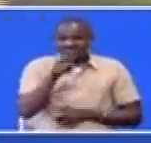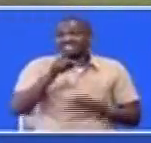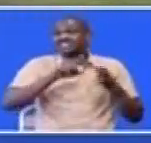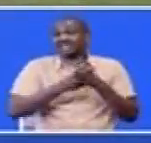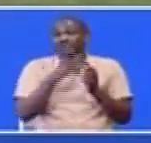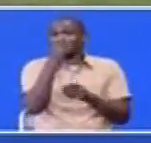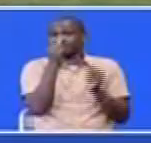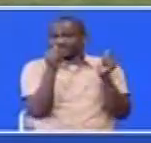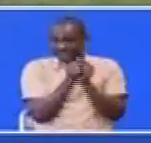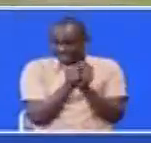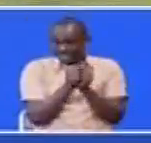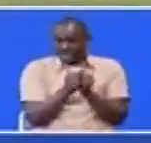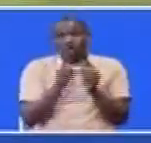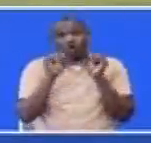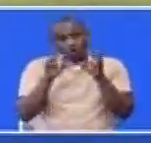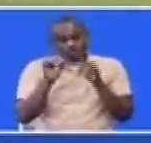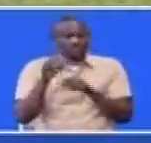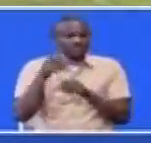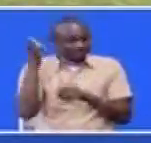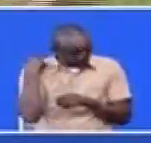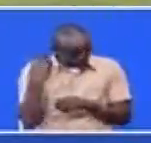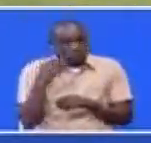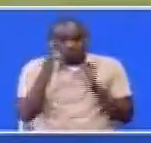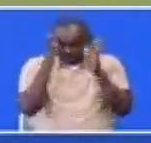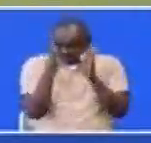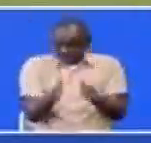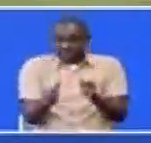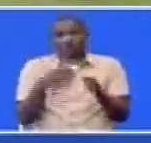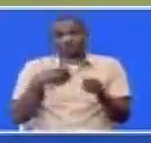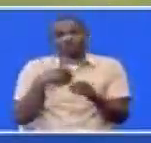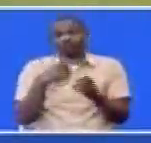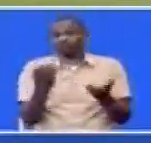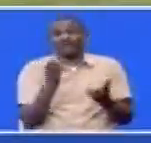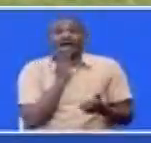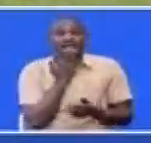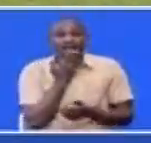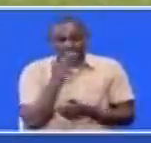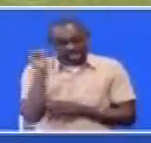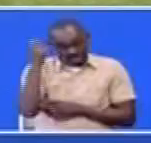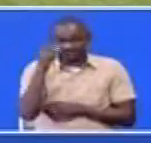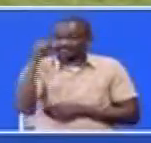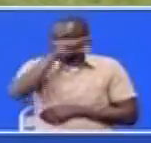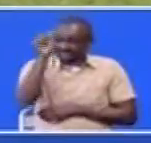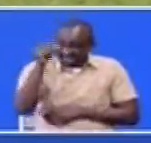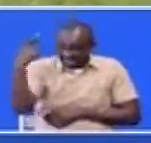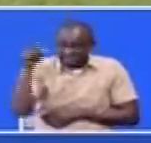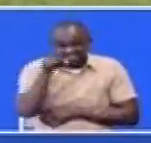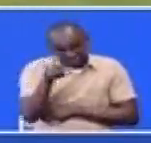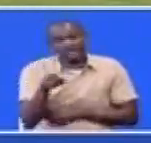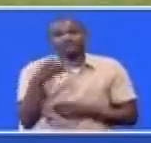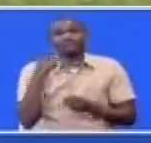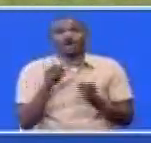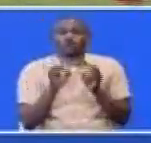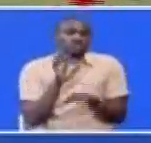is coached by former Harambee Star striker Maurice Sunguti, who also played for Tusker FC, Leopards, Friska Viljo of Sweden,